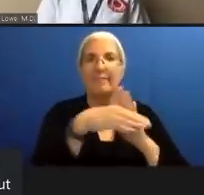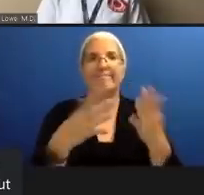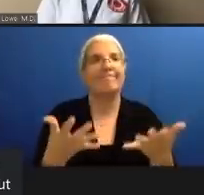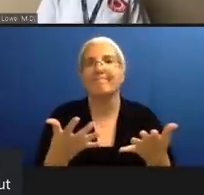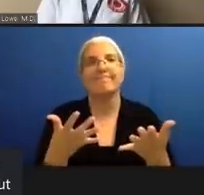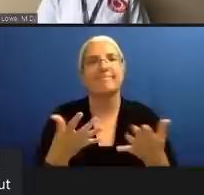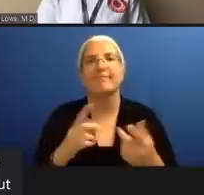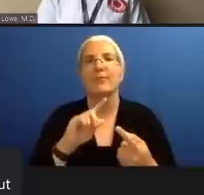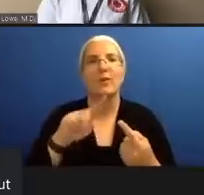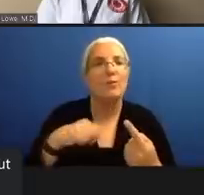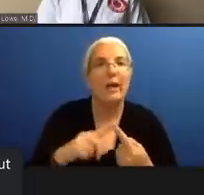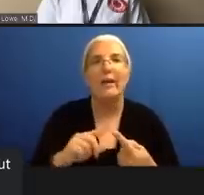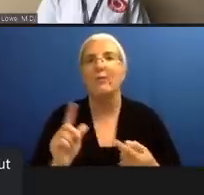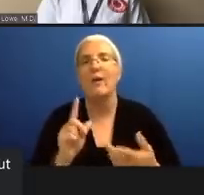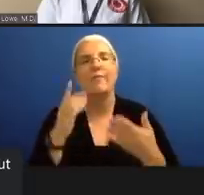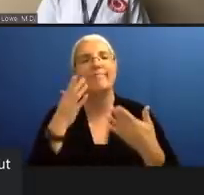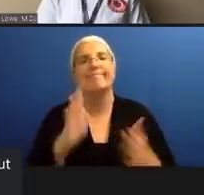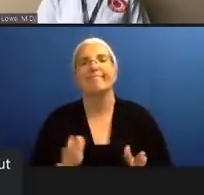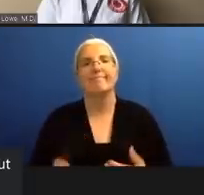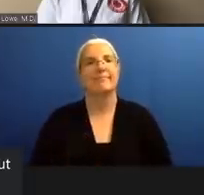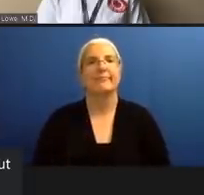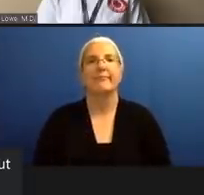see some ongoing surge